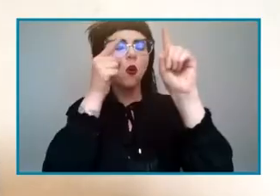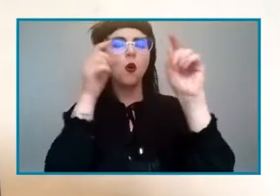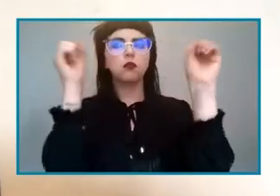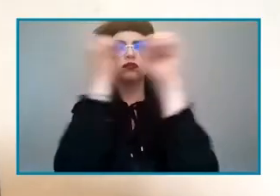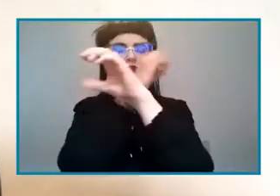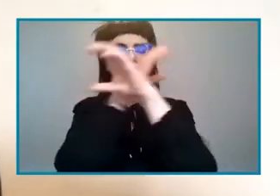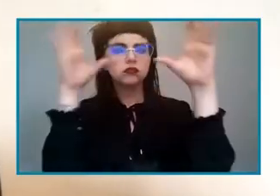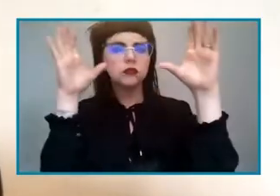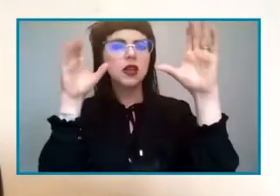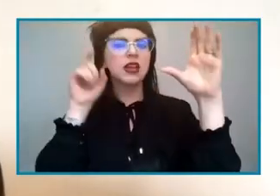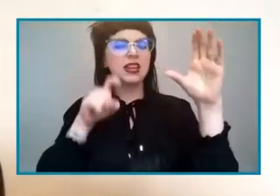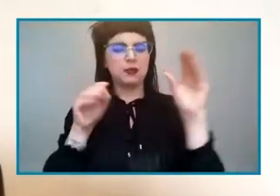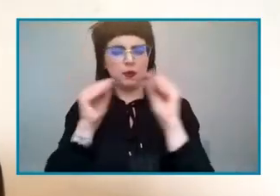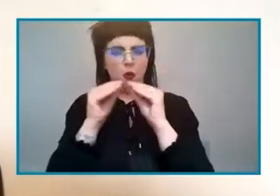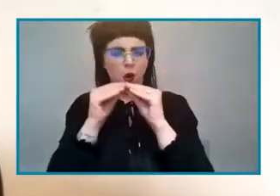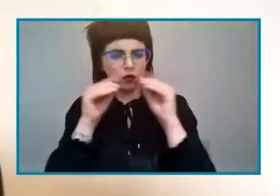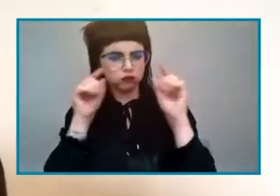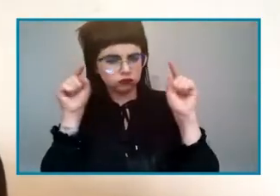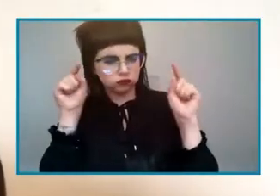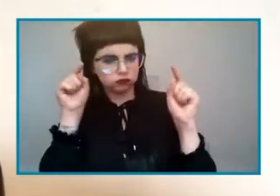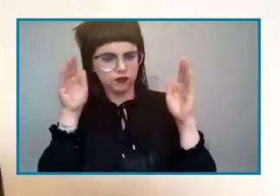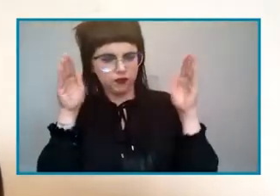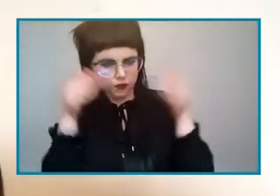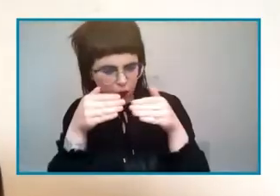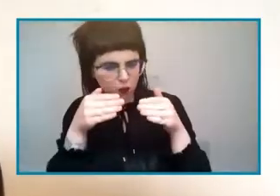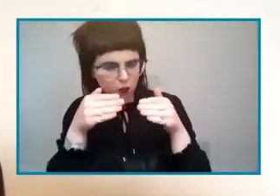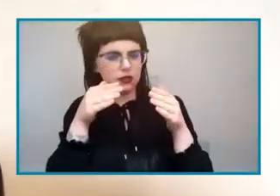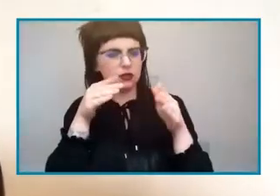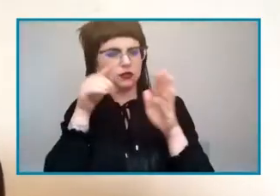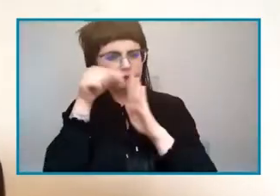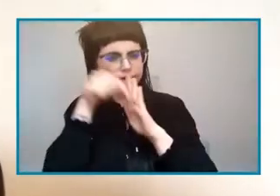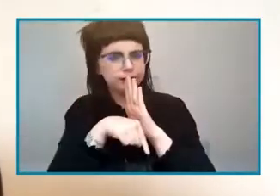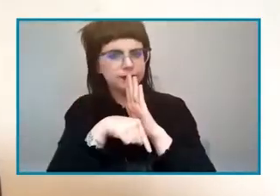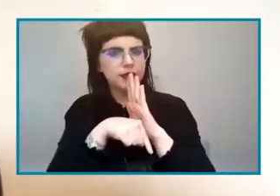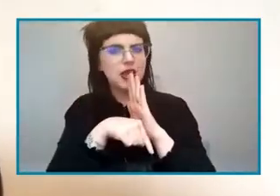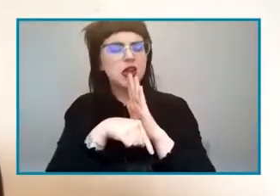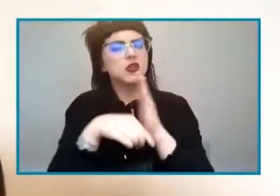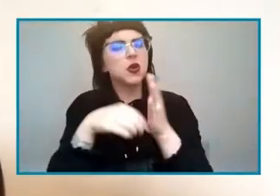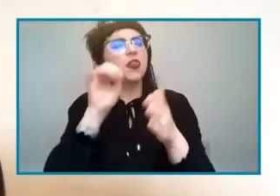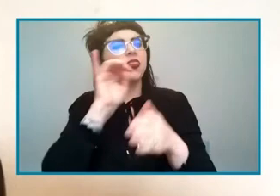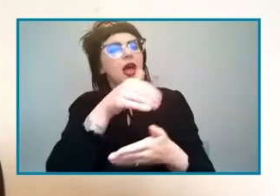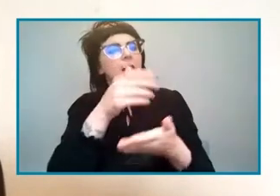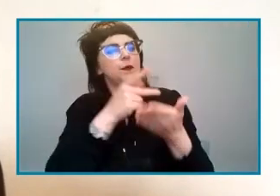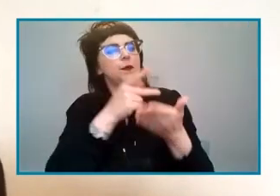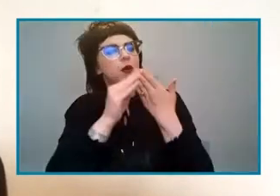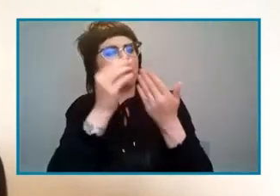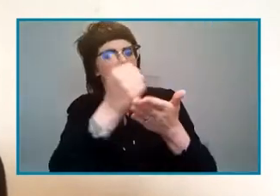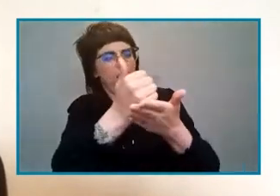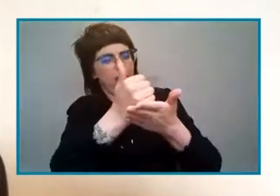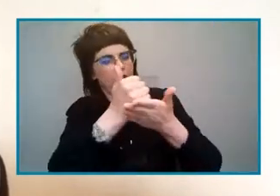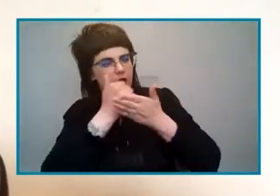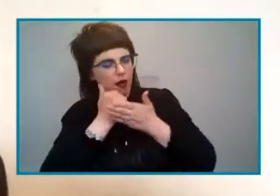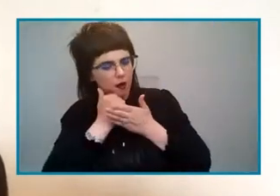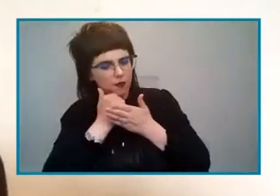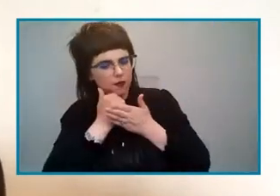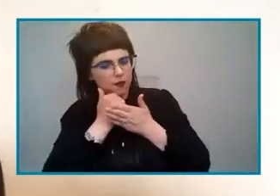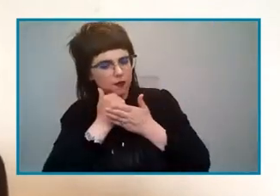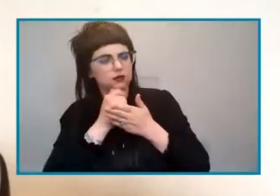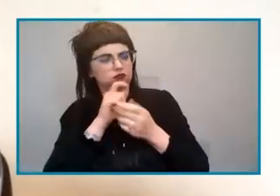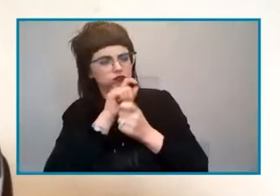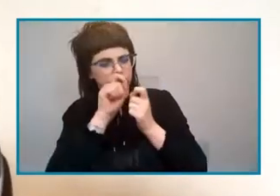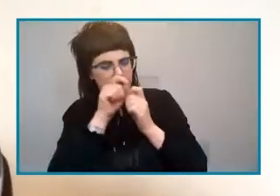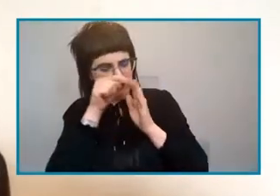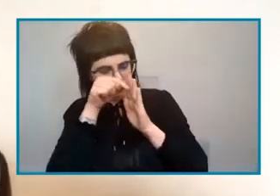helped us get a clearer vision of what our program really was, and ultimately